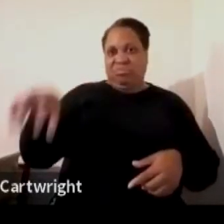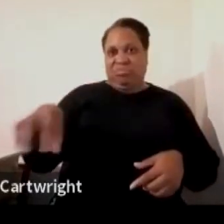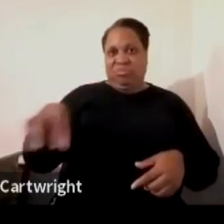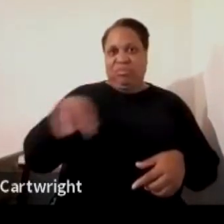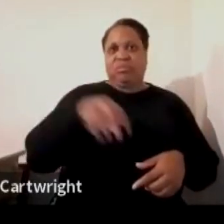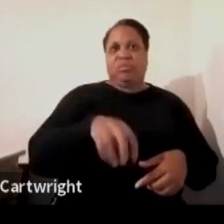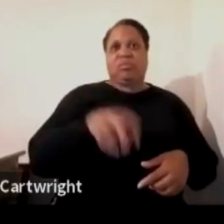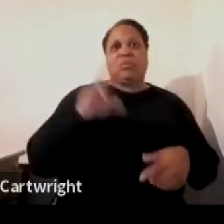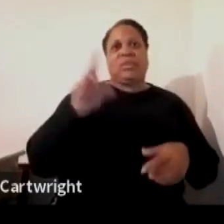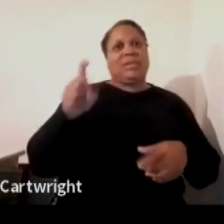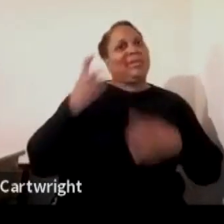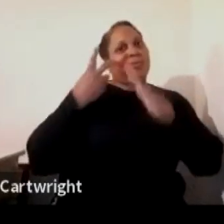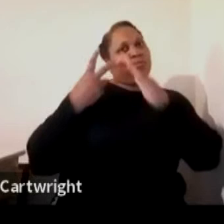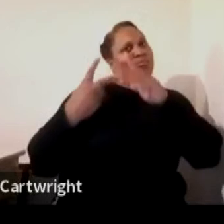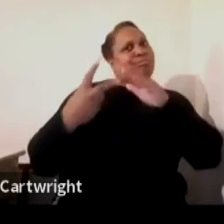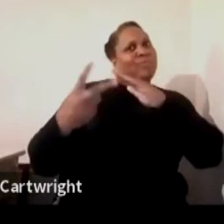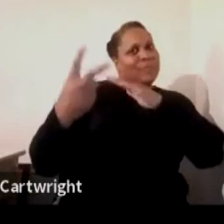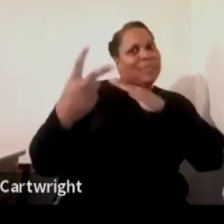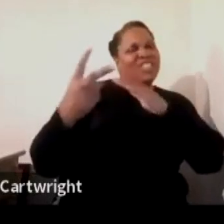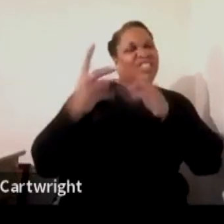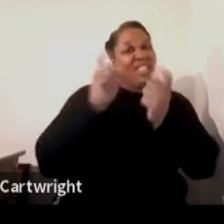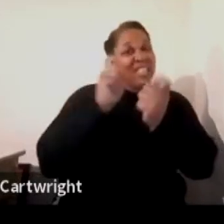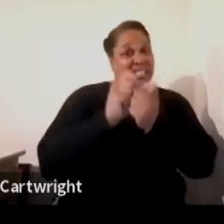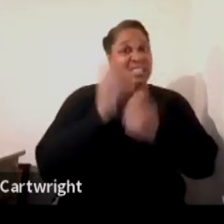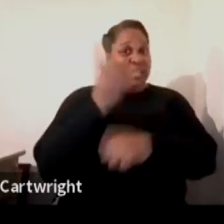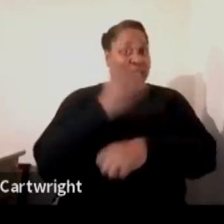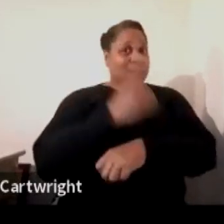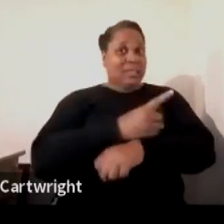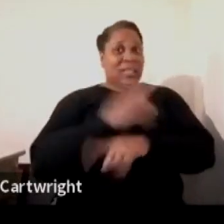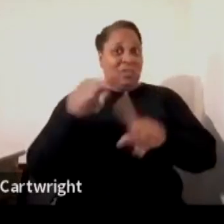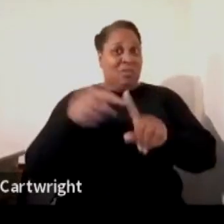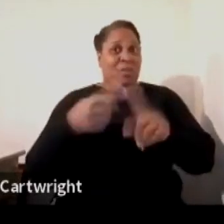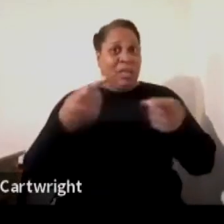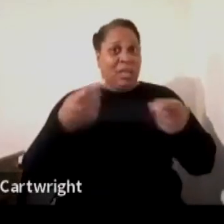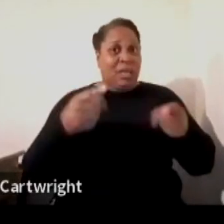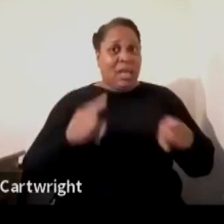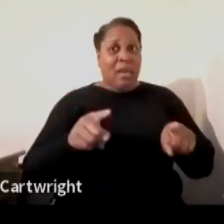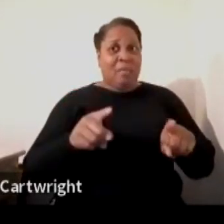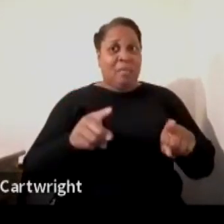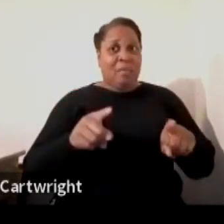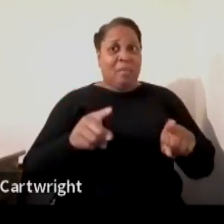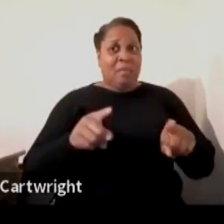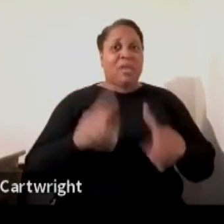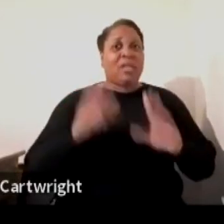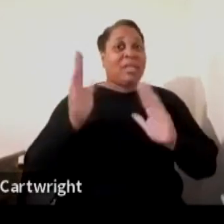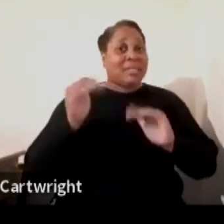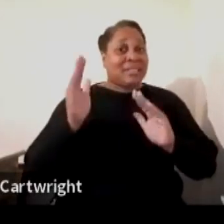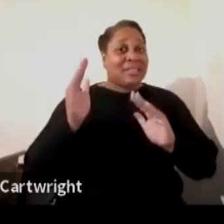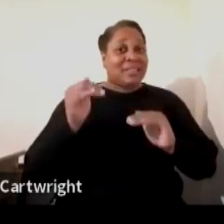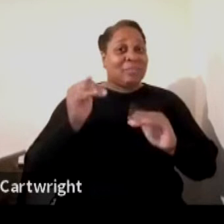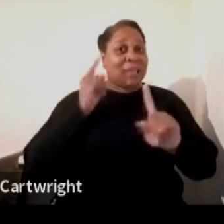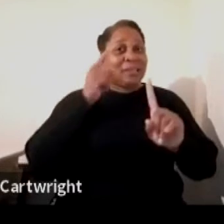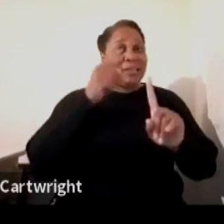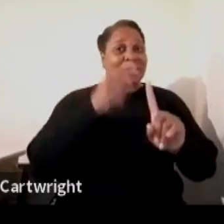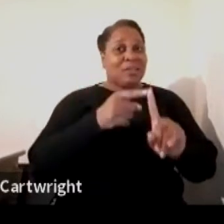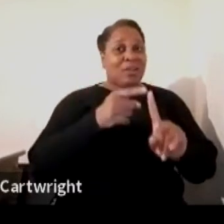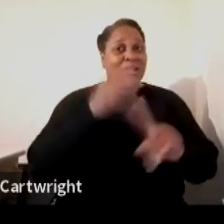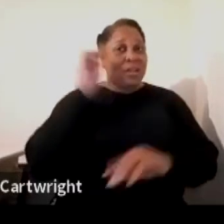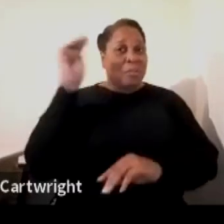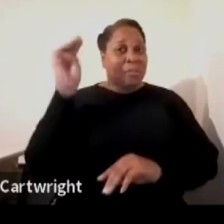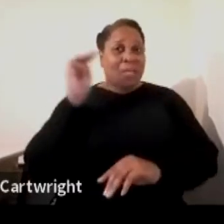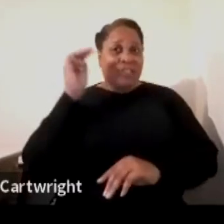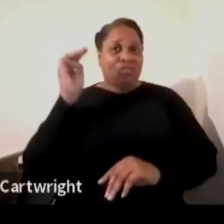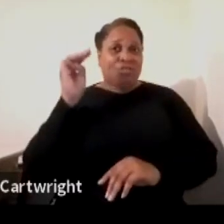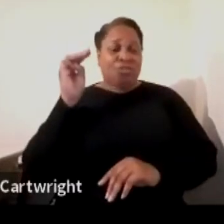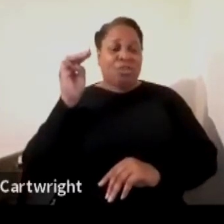prediction of the exact date when that is going to happen. But the expectation and the target of the ministry is that there